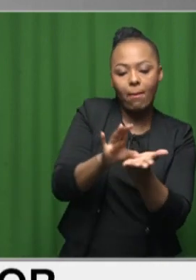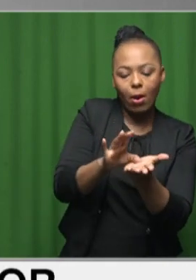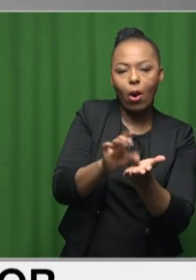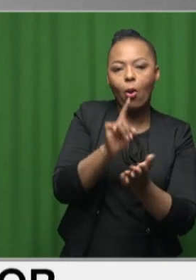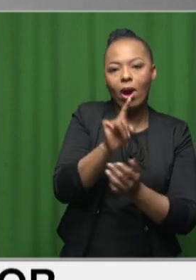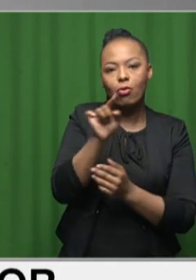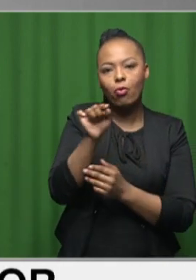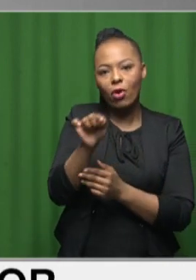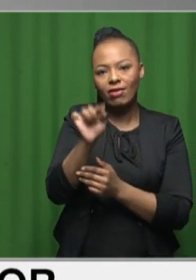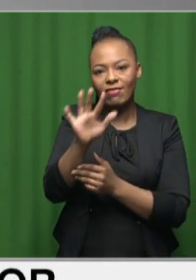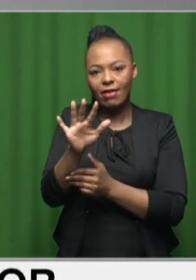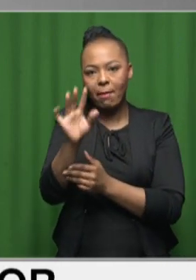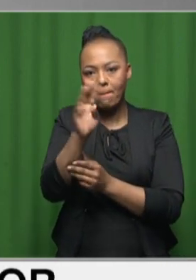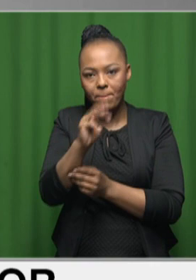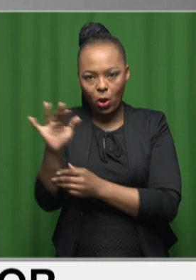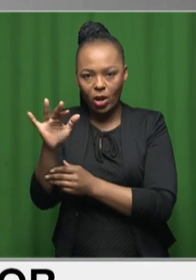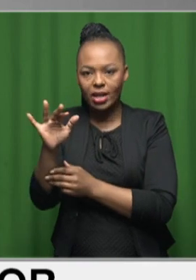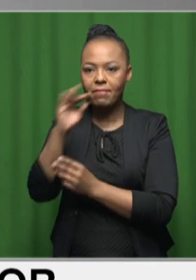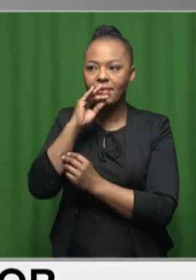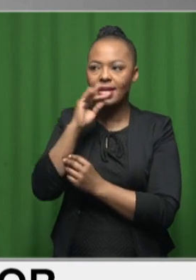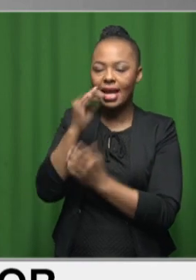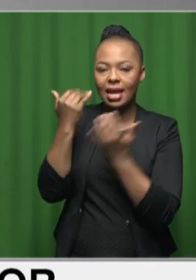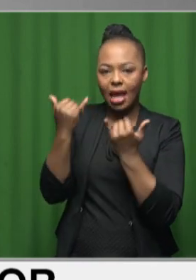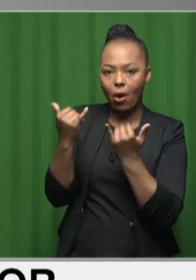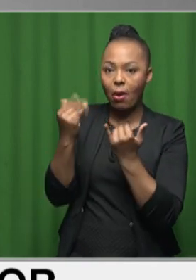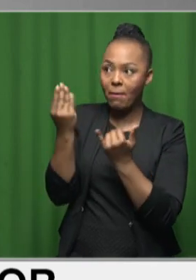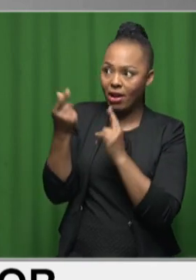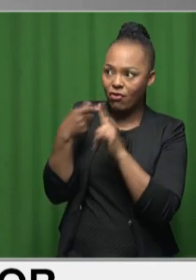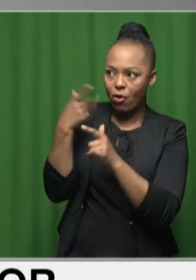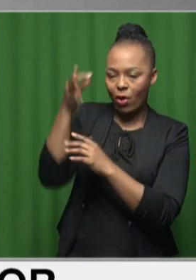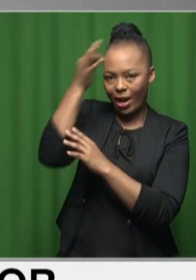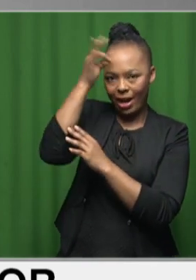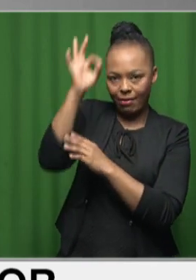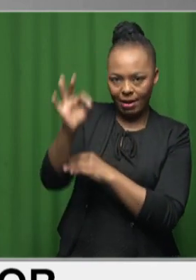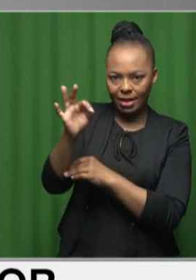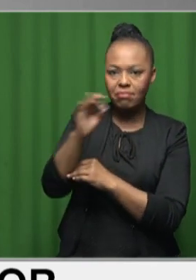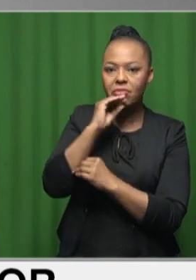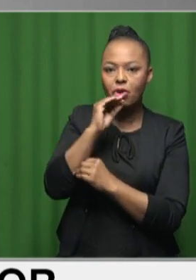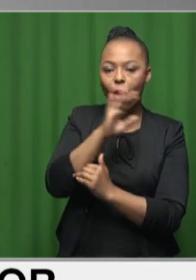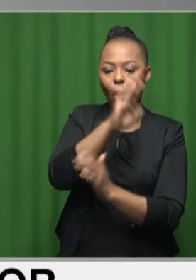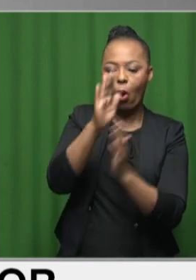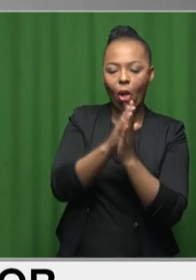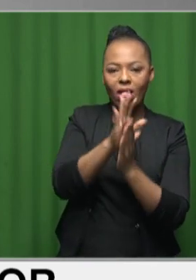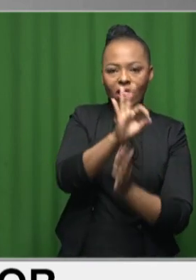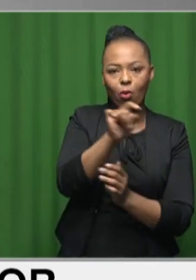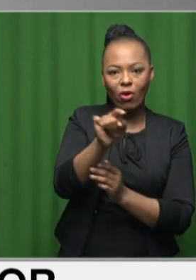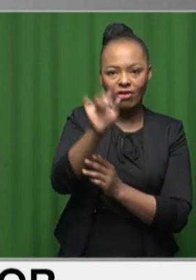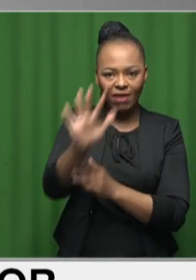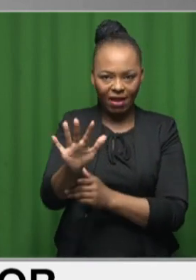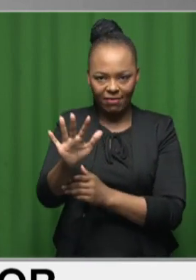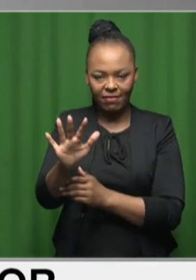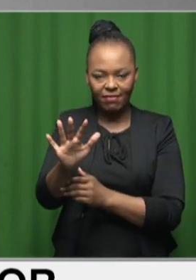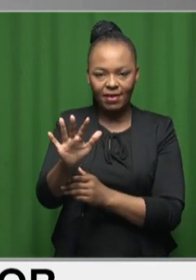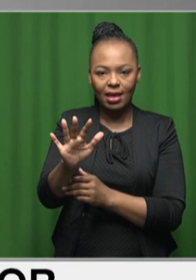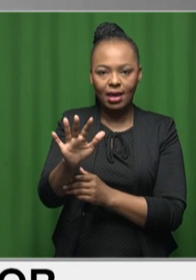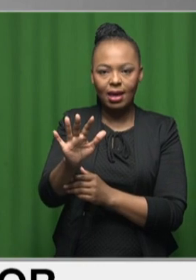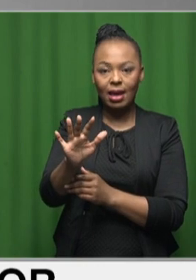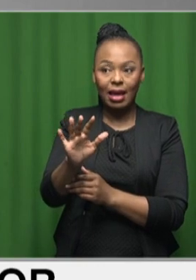a grant that comes from government, meaning that 3.5 million of that would come as a loan to the farmer.